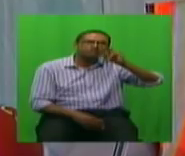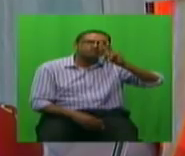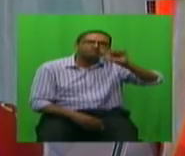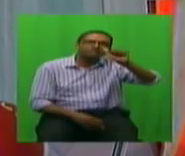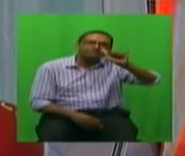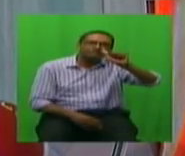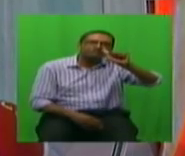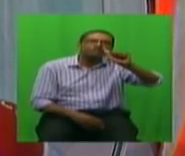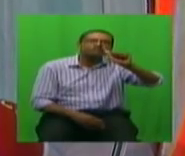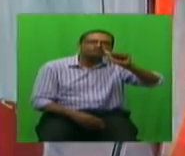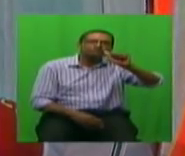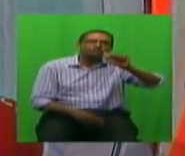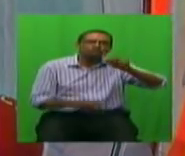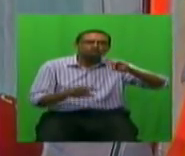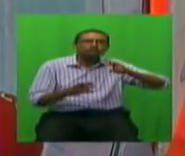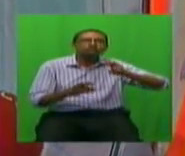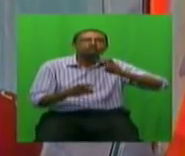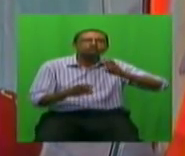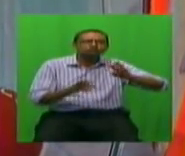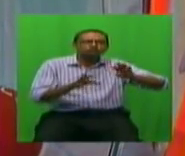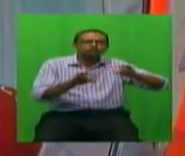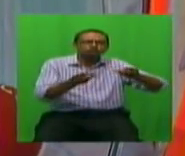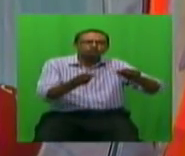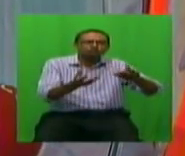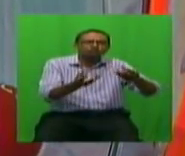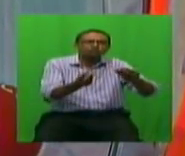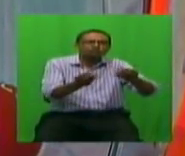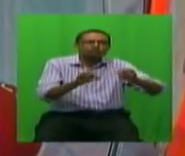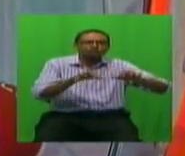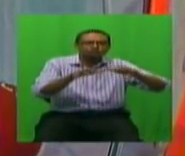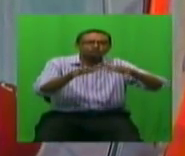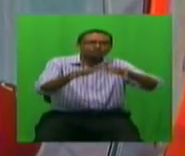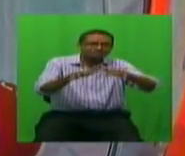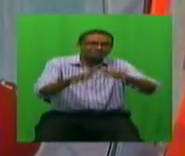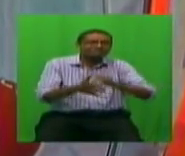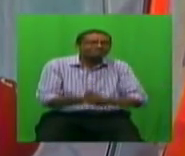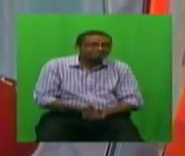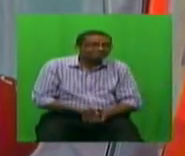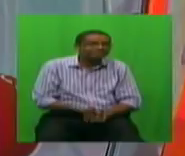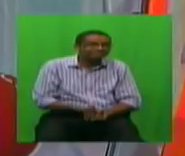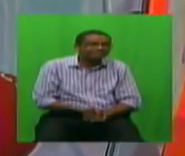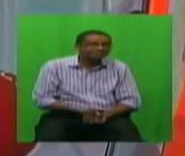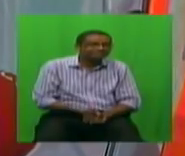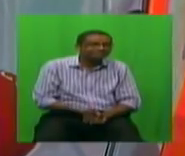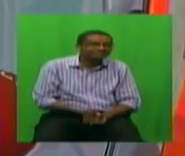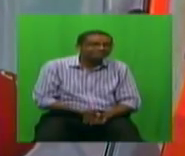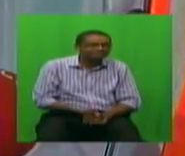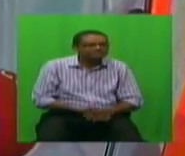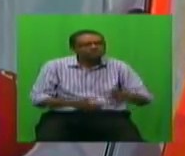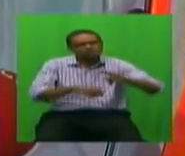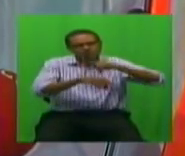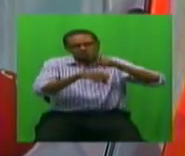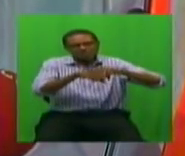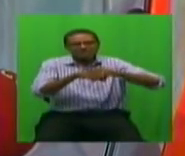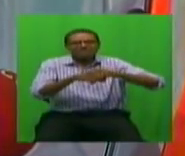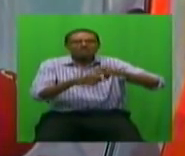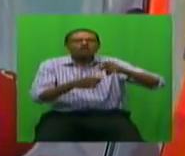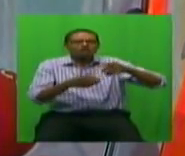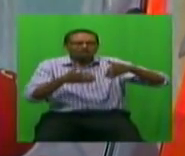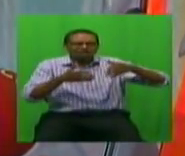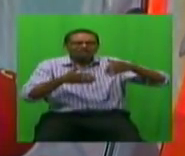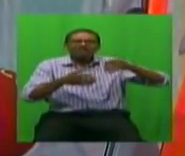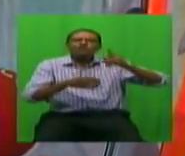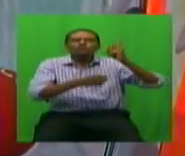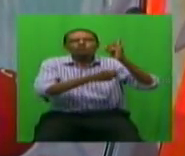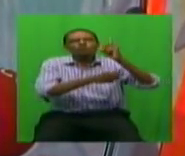the Manzanilla Road, and that normally takes just under a week to drain out properly. There's no way